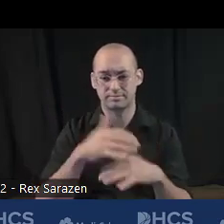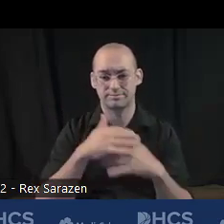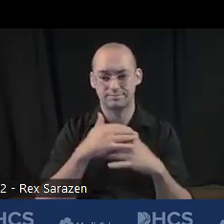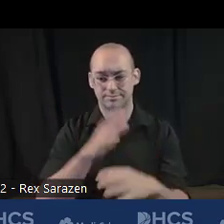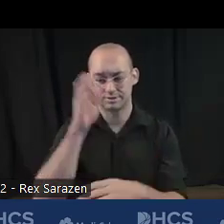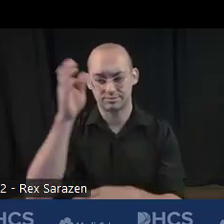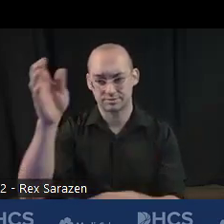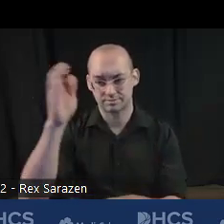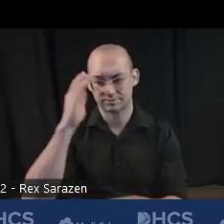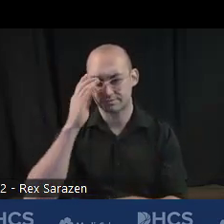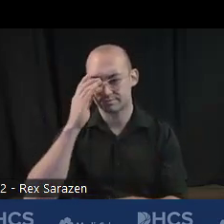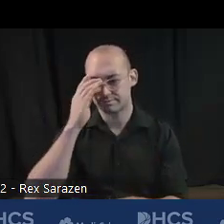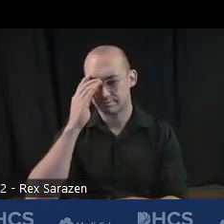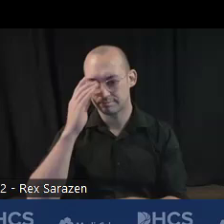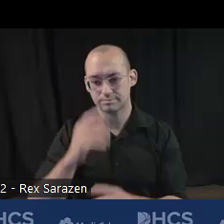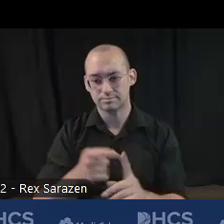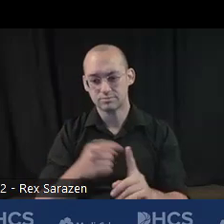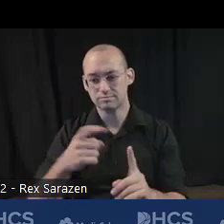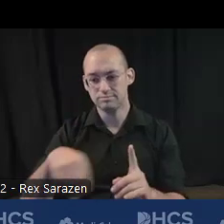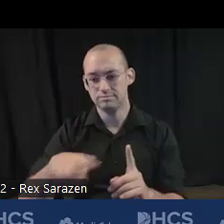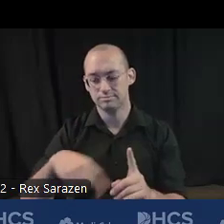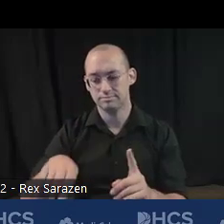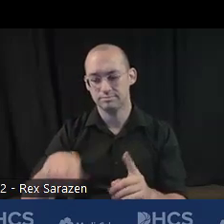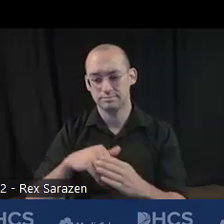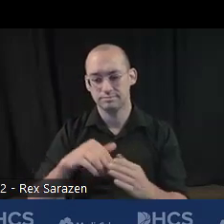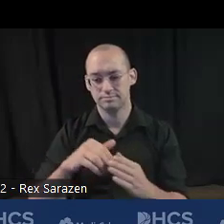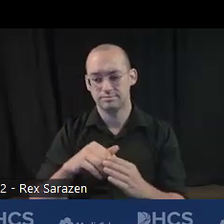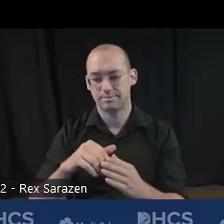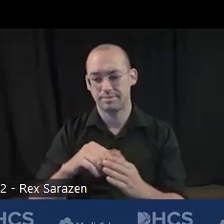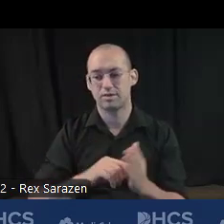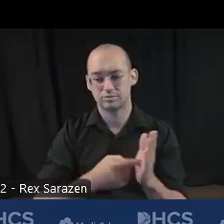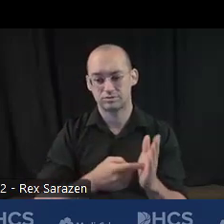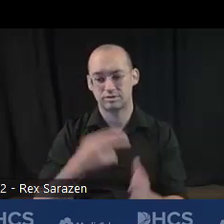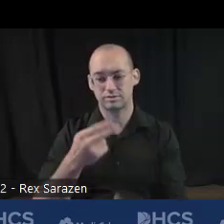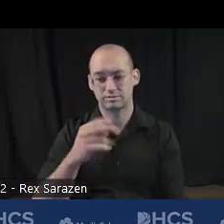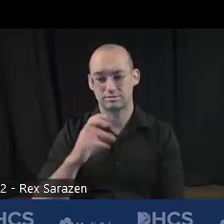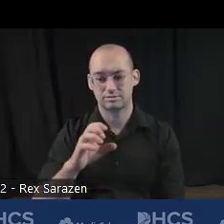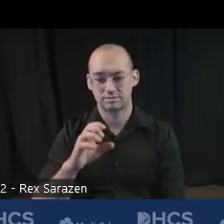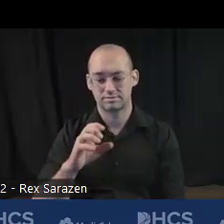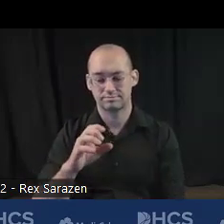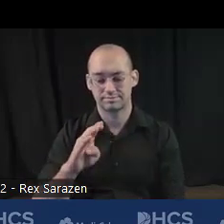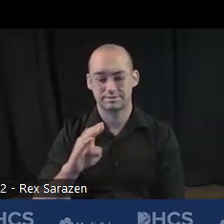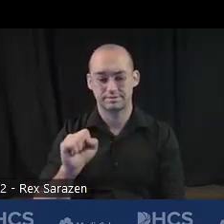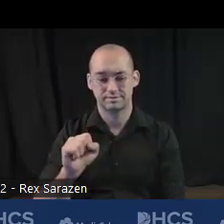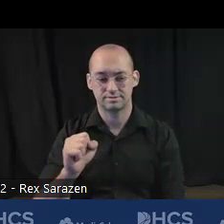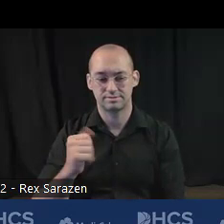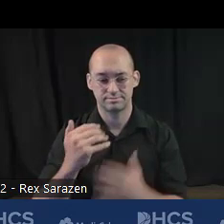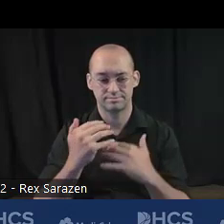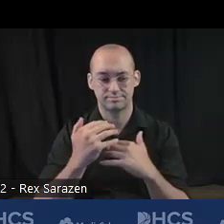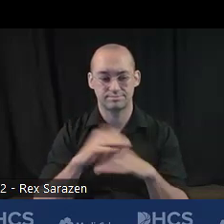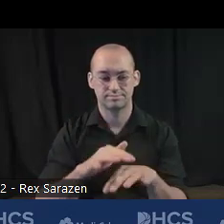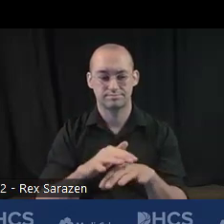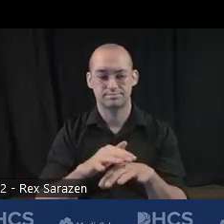concepts. From there, we then launched the HCBS integration work